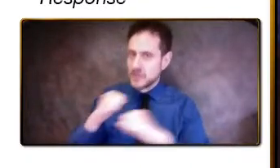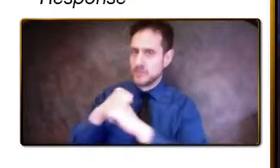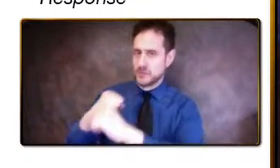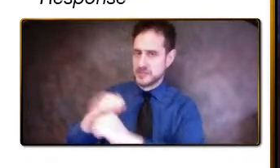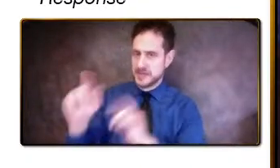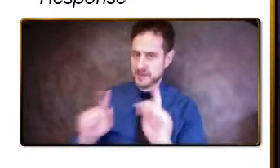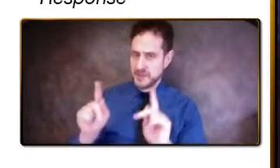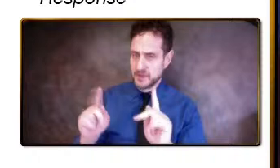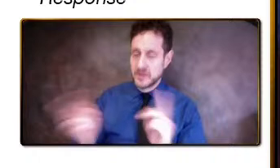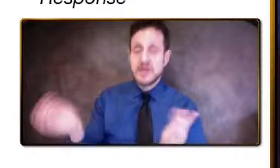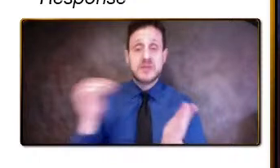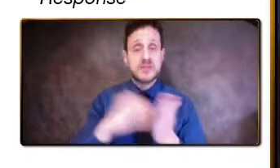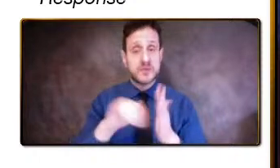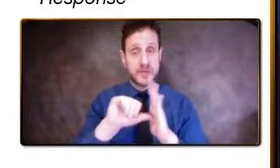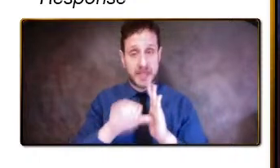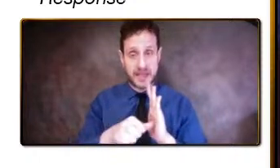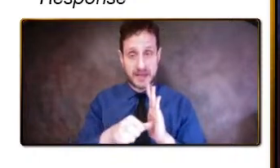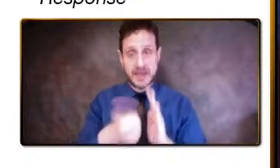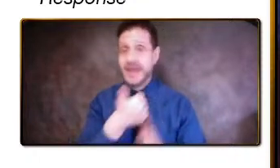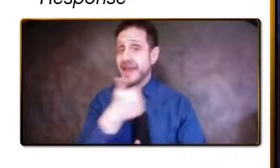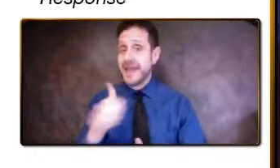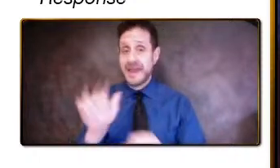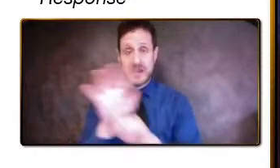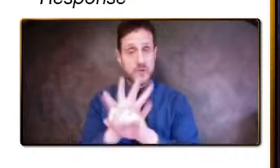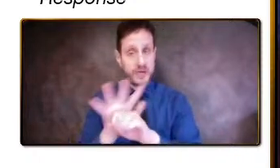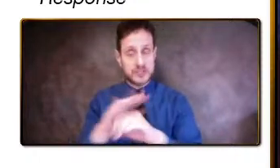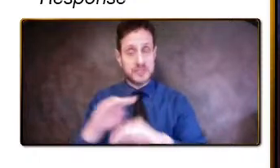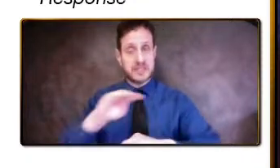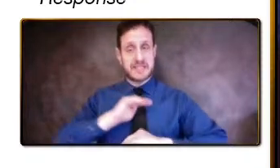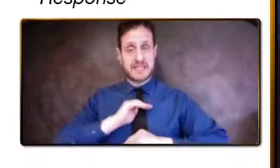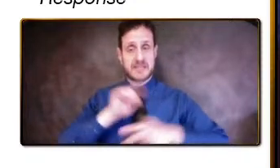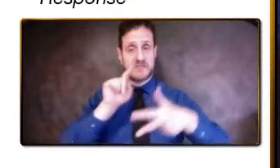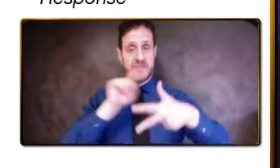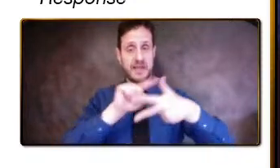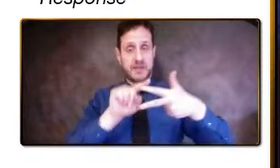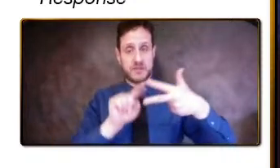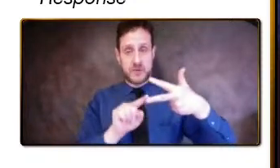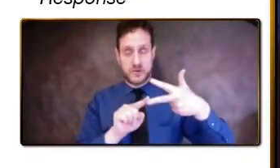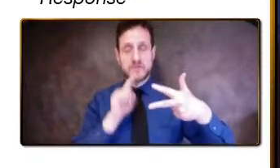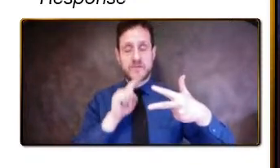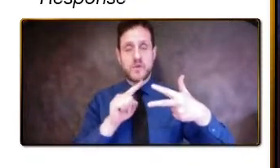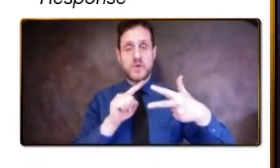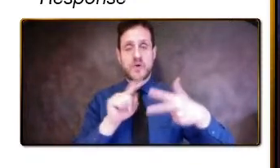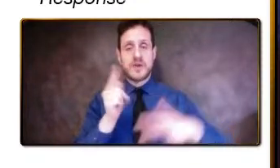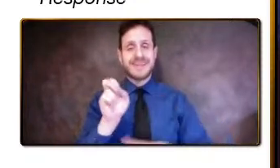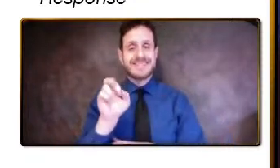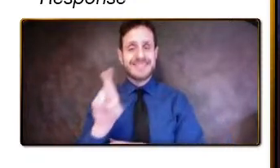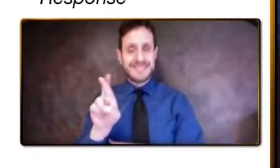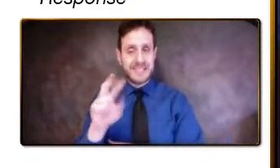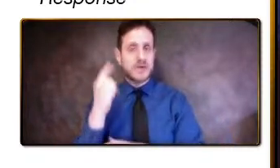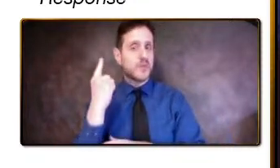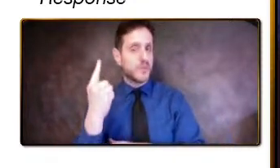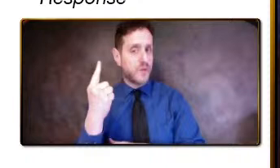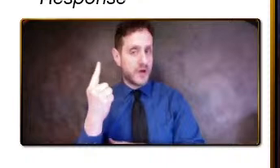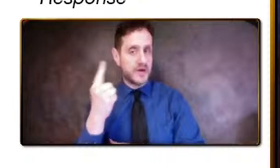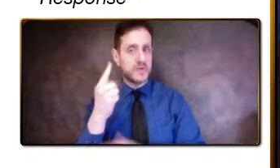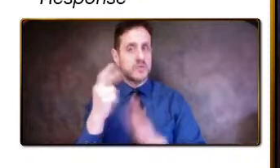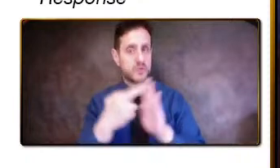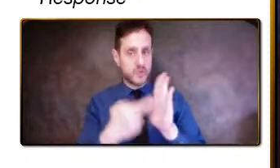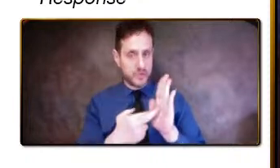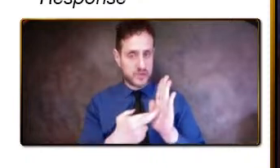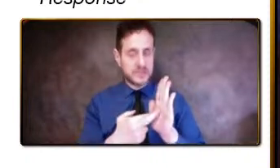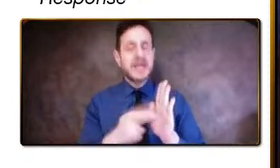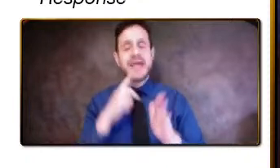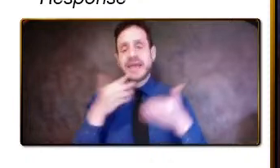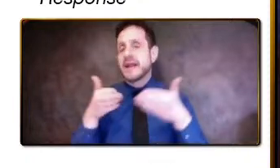to reiterate, any regions that meet the criteria for Tier 1 of our resurgence mitigations will be able to